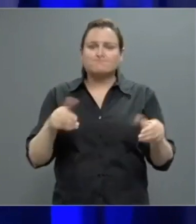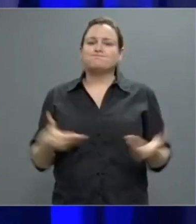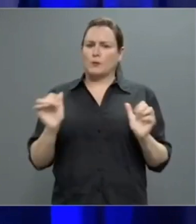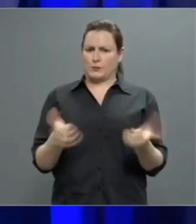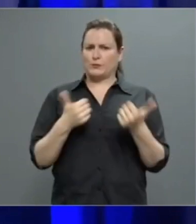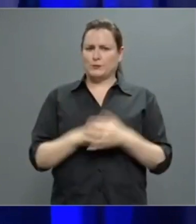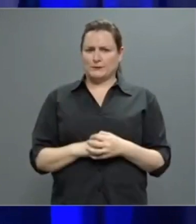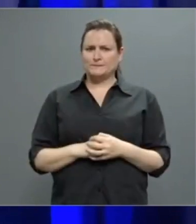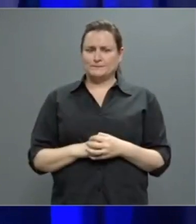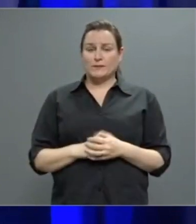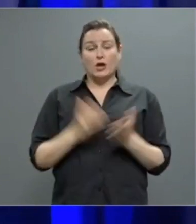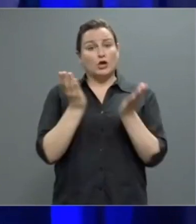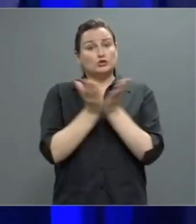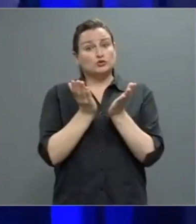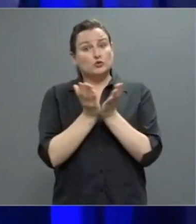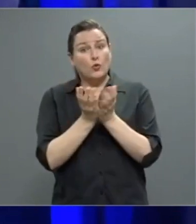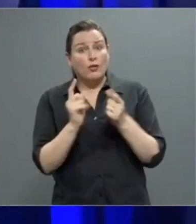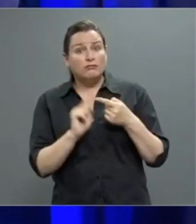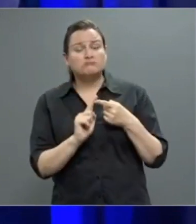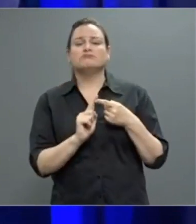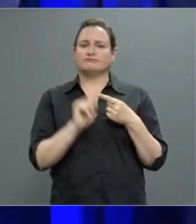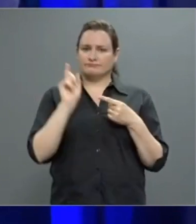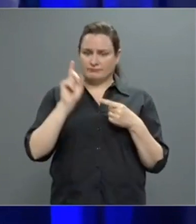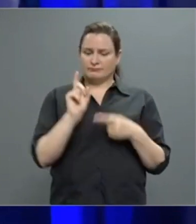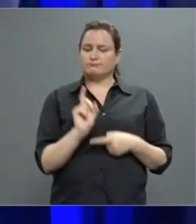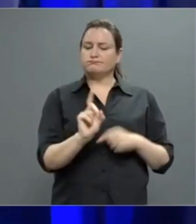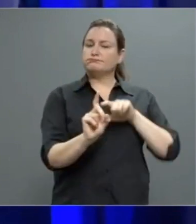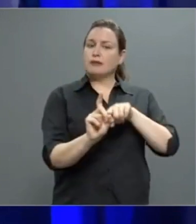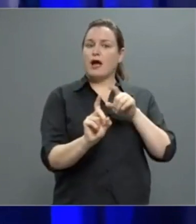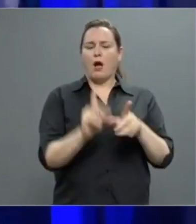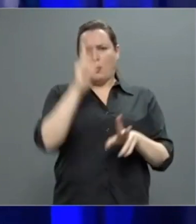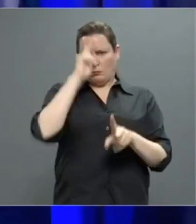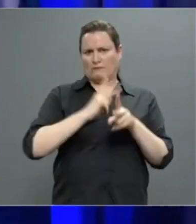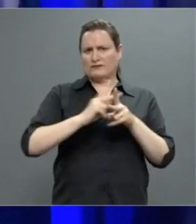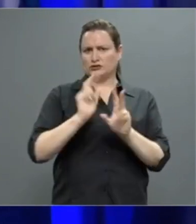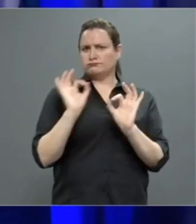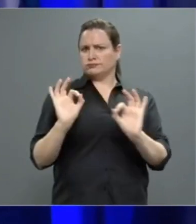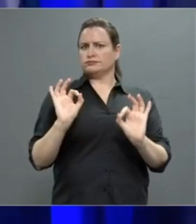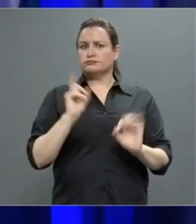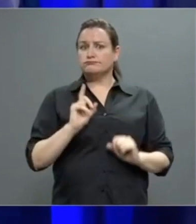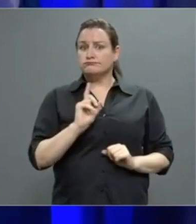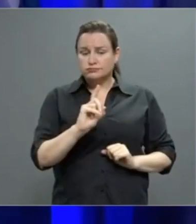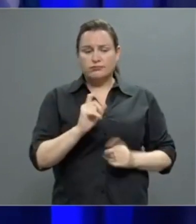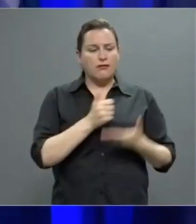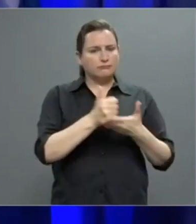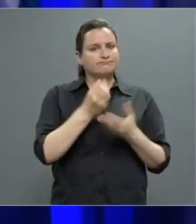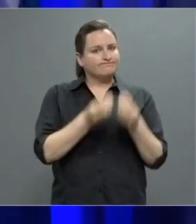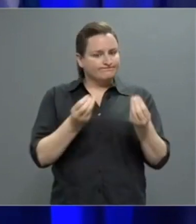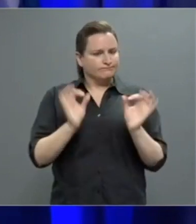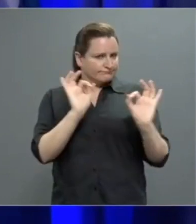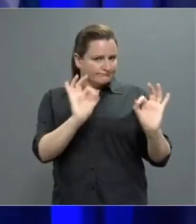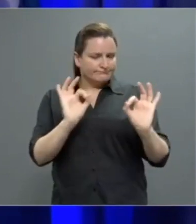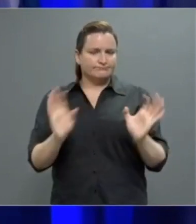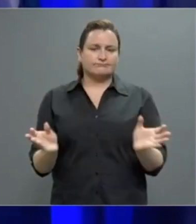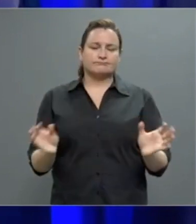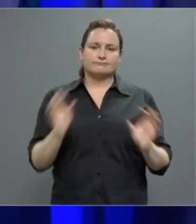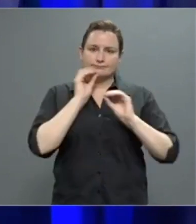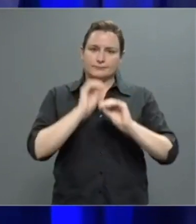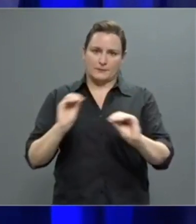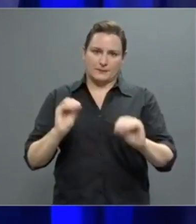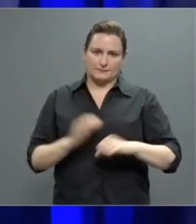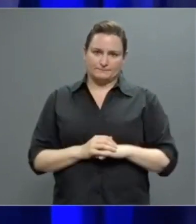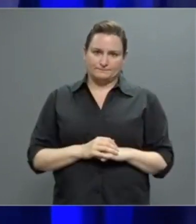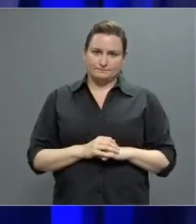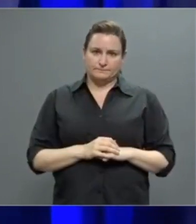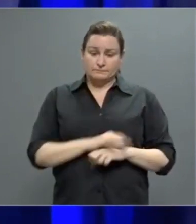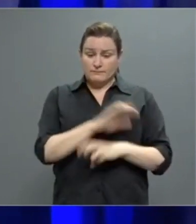Schools staffed by dedicated professionals who unleash and unlock the potential in every one of their students. Hospitals